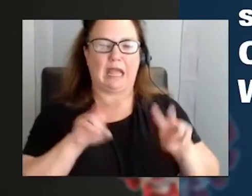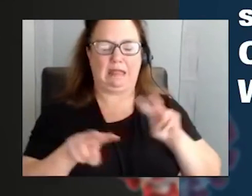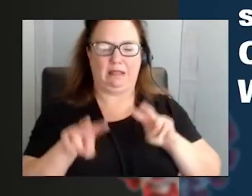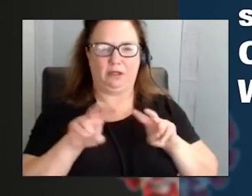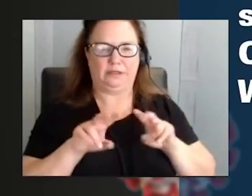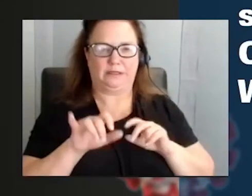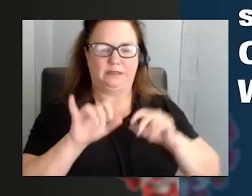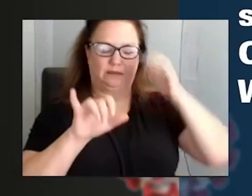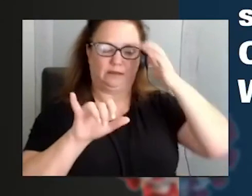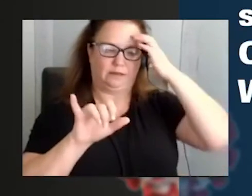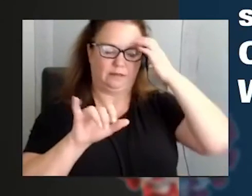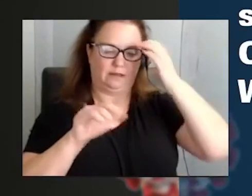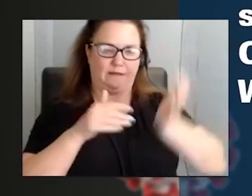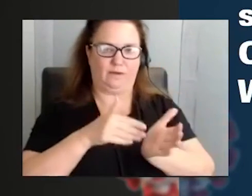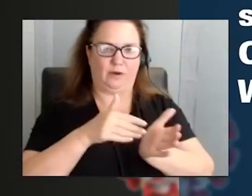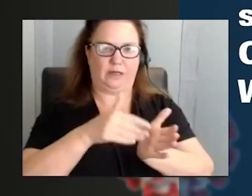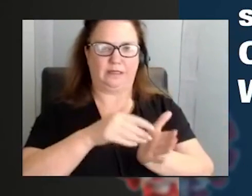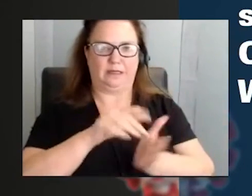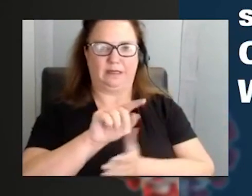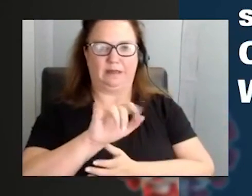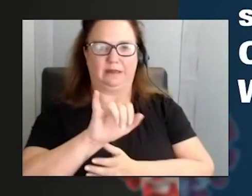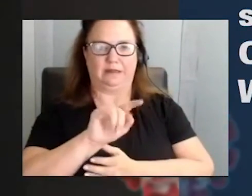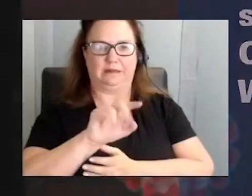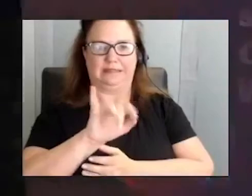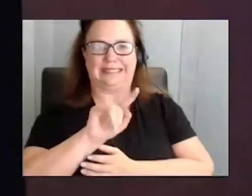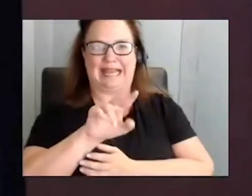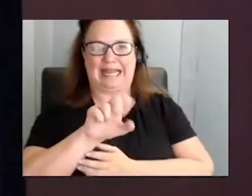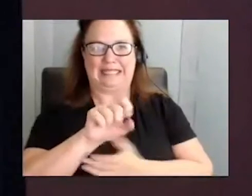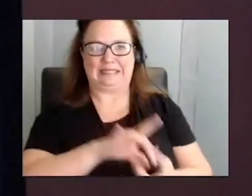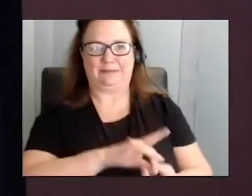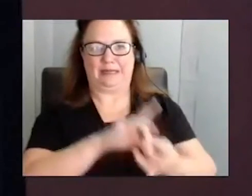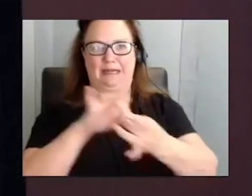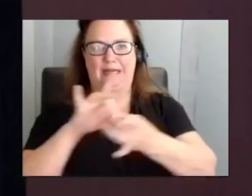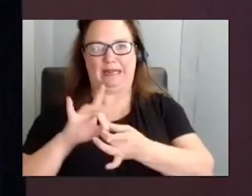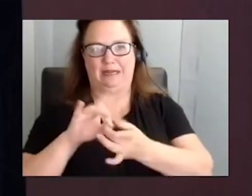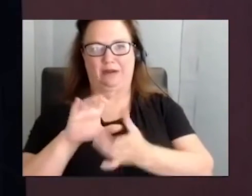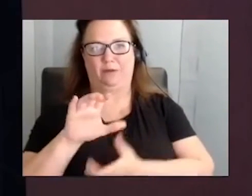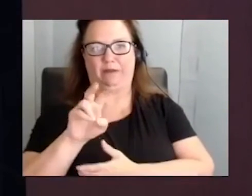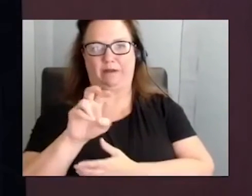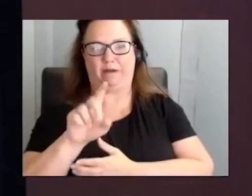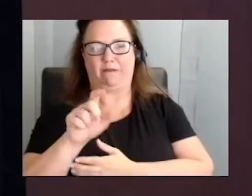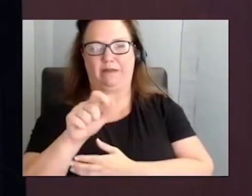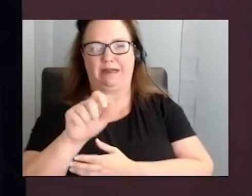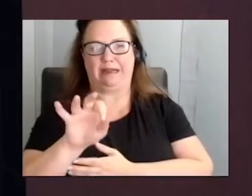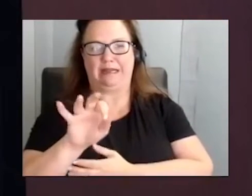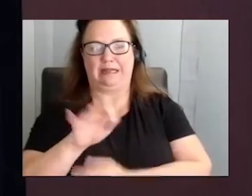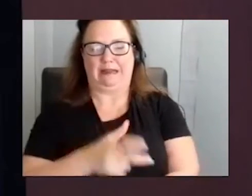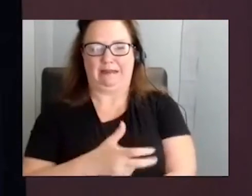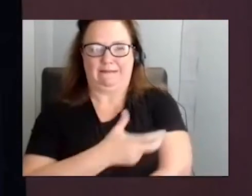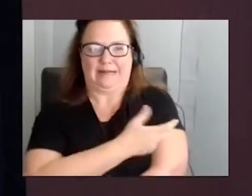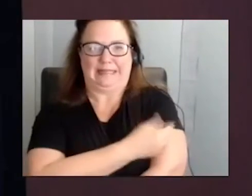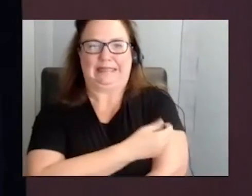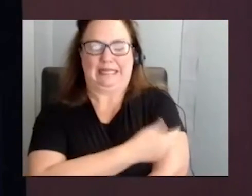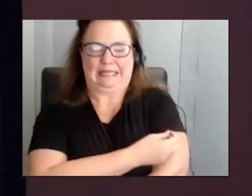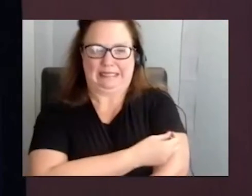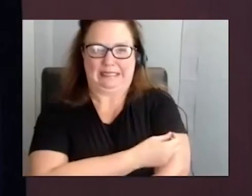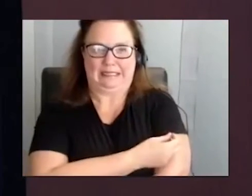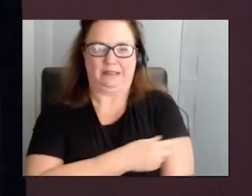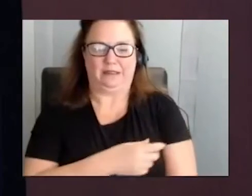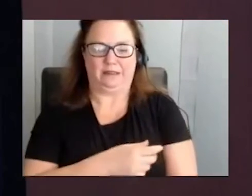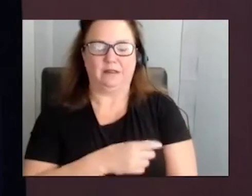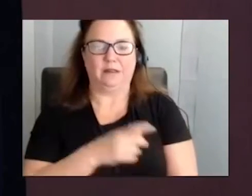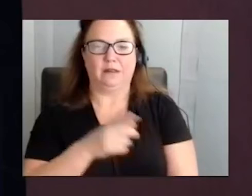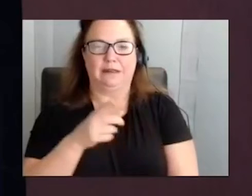the frequency in which tinnitus is being associated with COVID-19 vaccination. And I think this is an